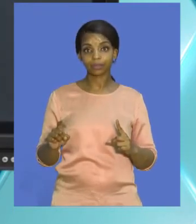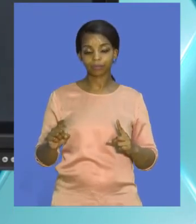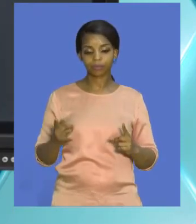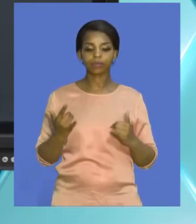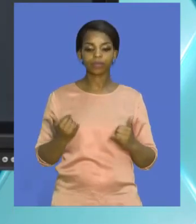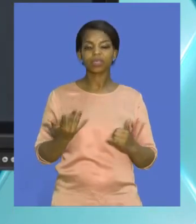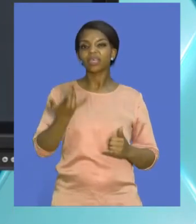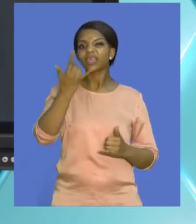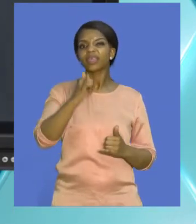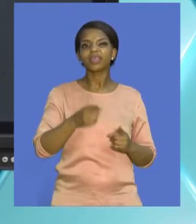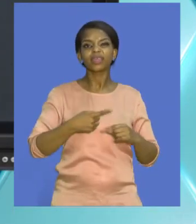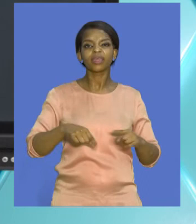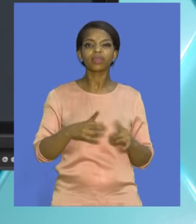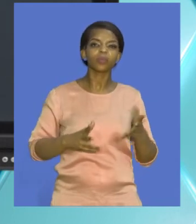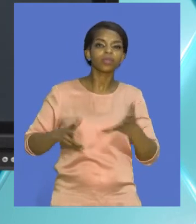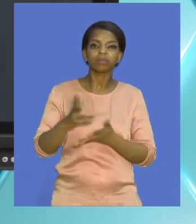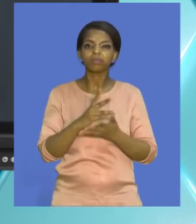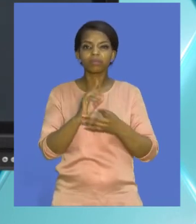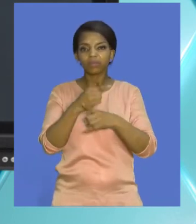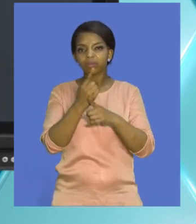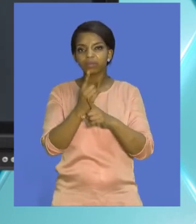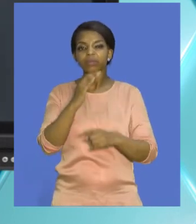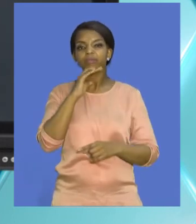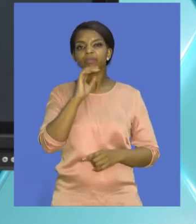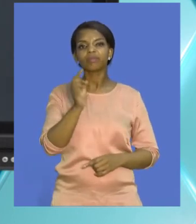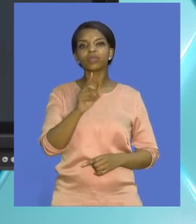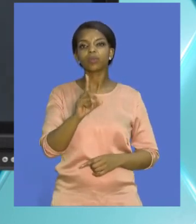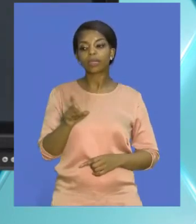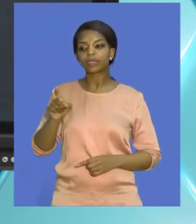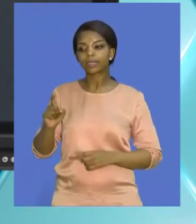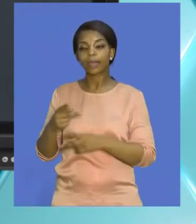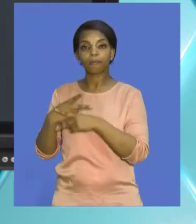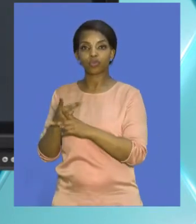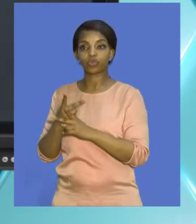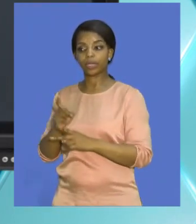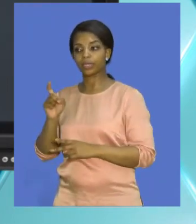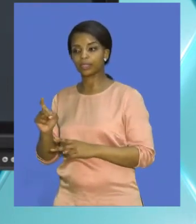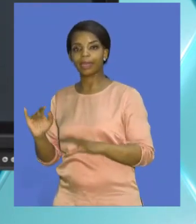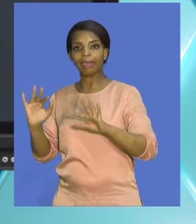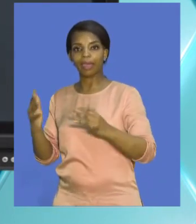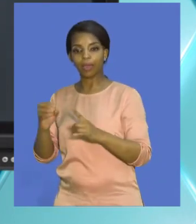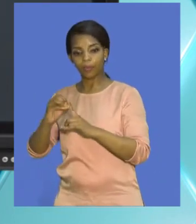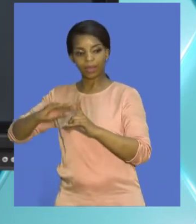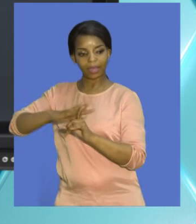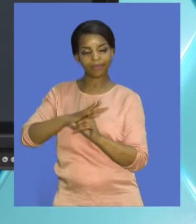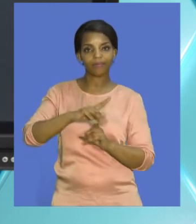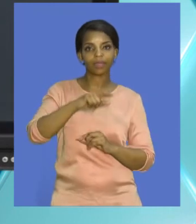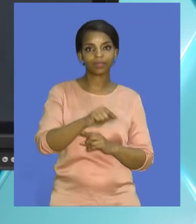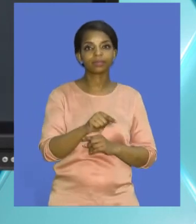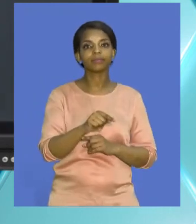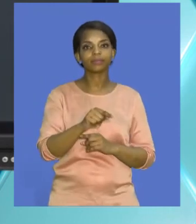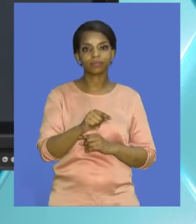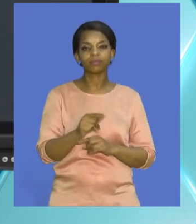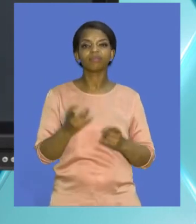direct proportionality, it has to do with the product, how it affects the electrostatic force. And in both cases, the electrostatic force